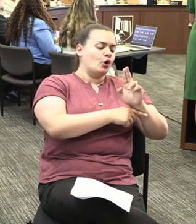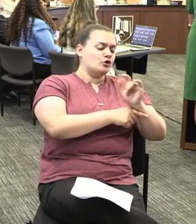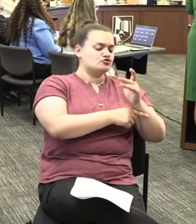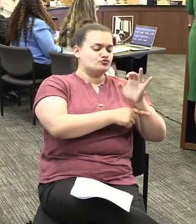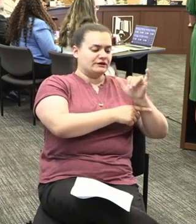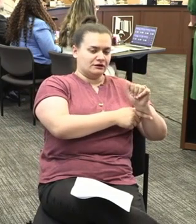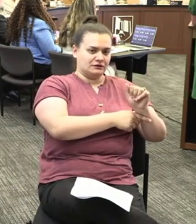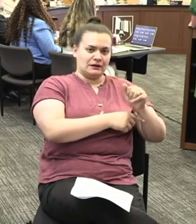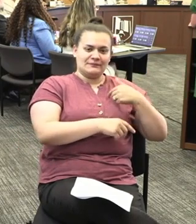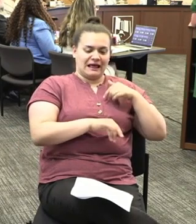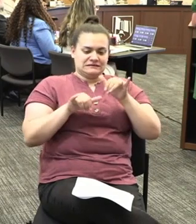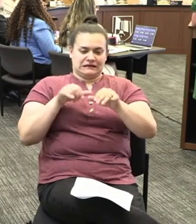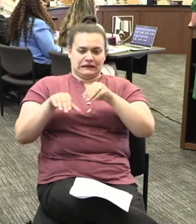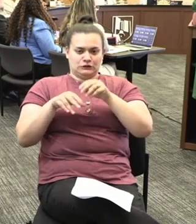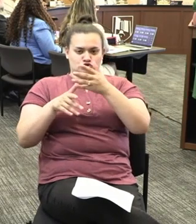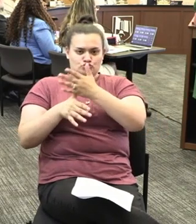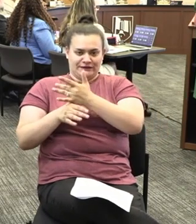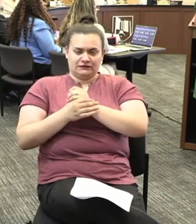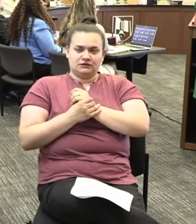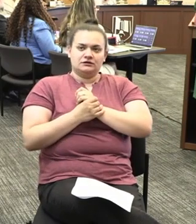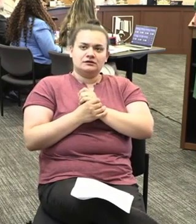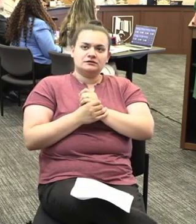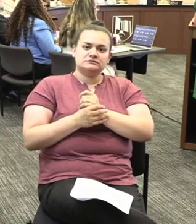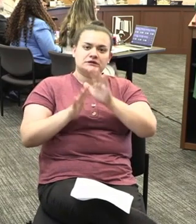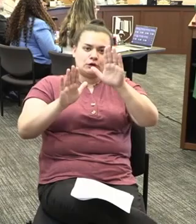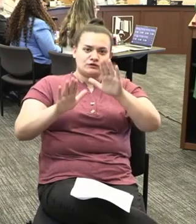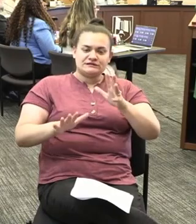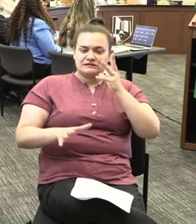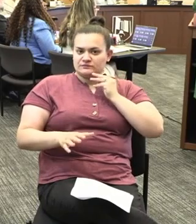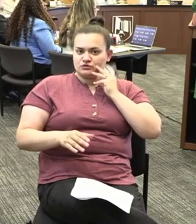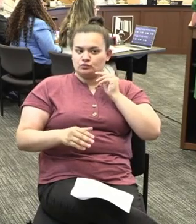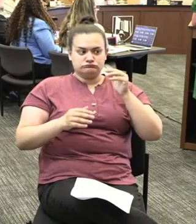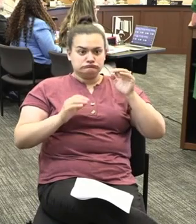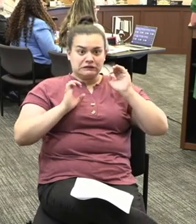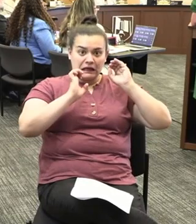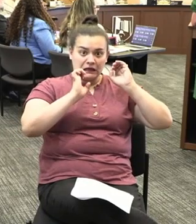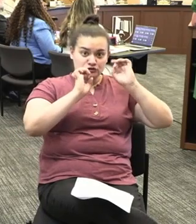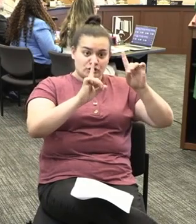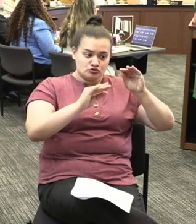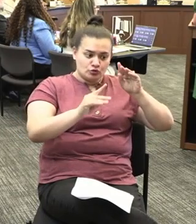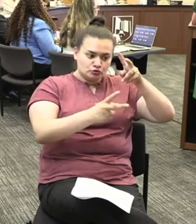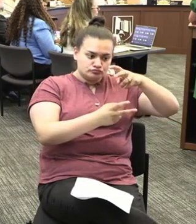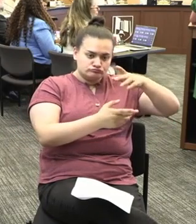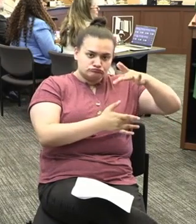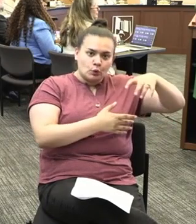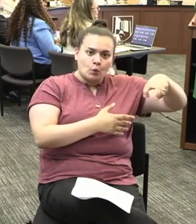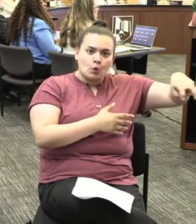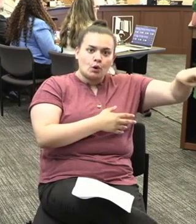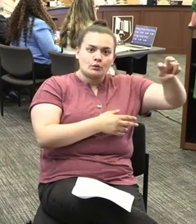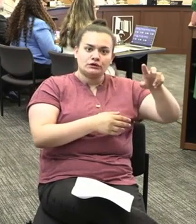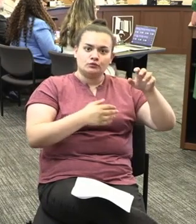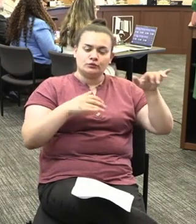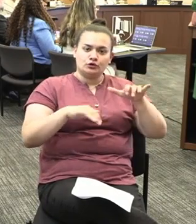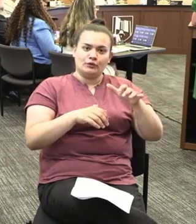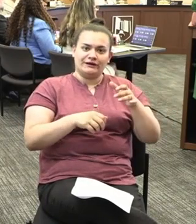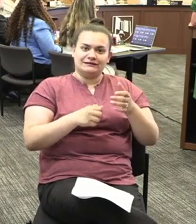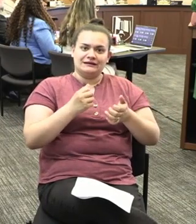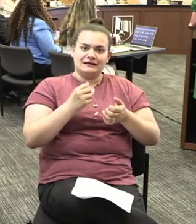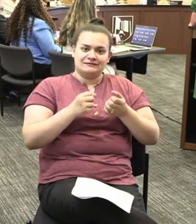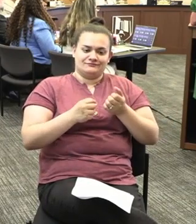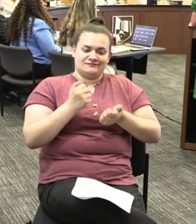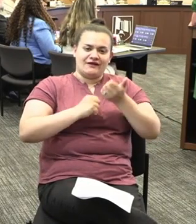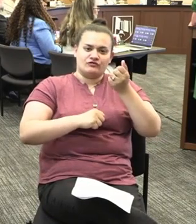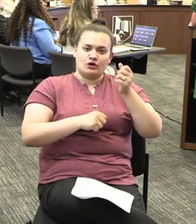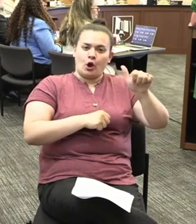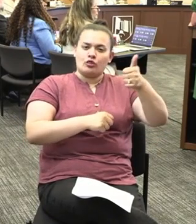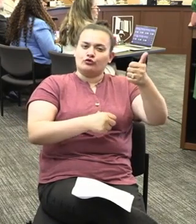I stayed in Munich. Very great experience. It was an educational tour. We do this every other year. So we